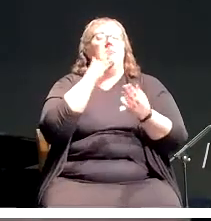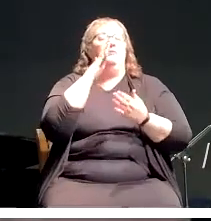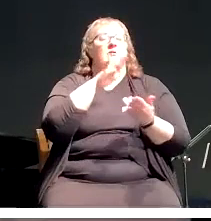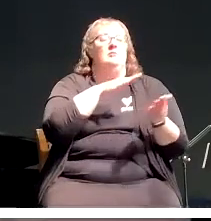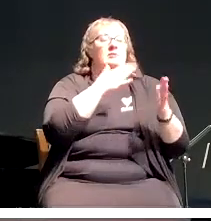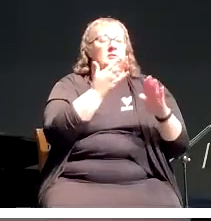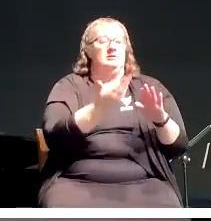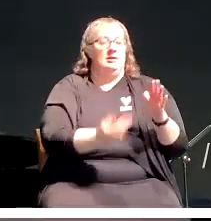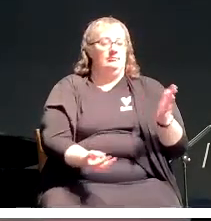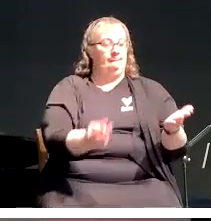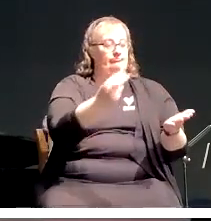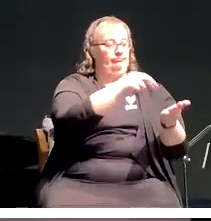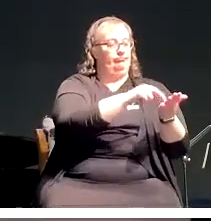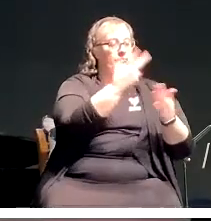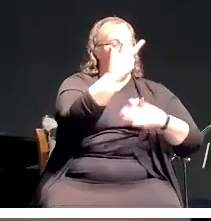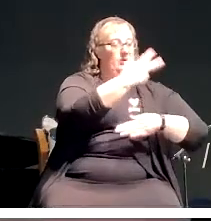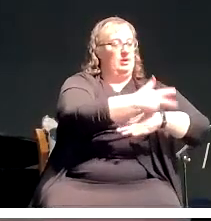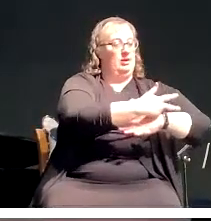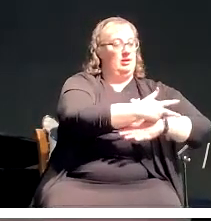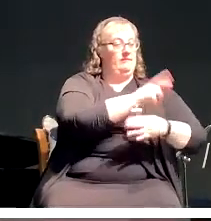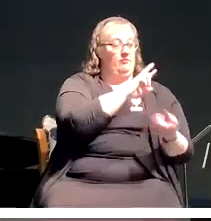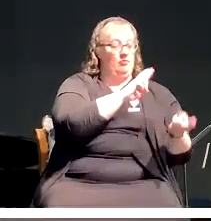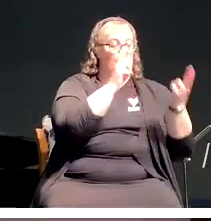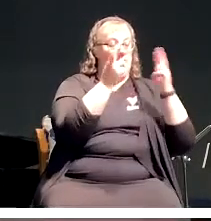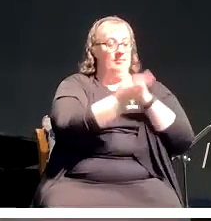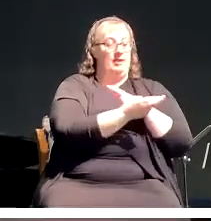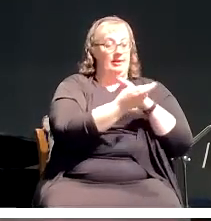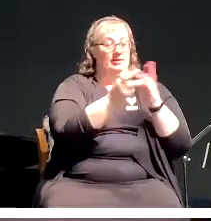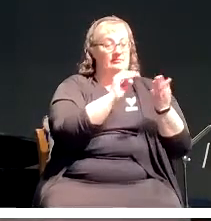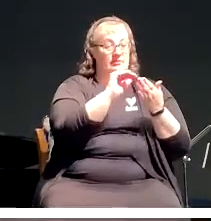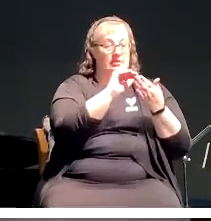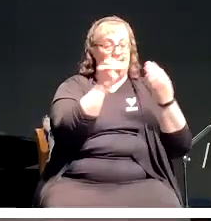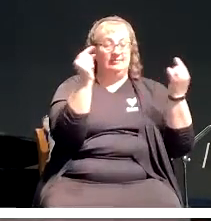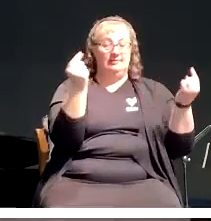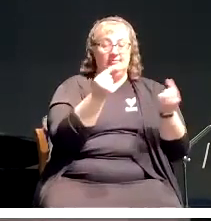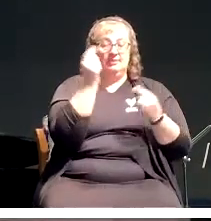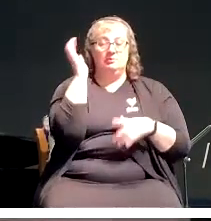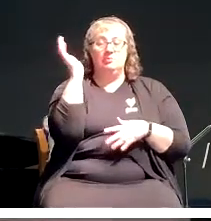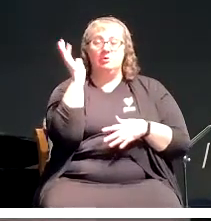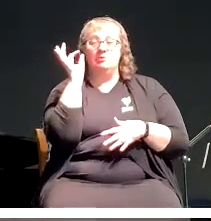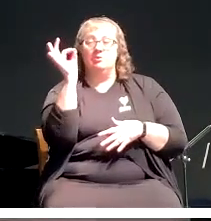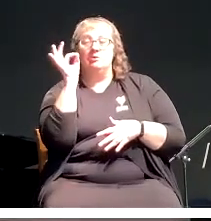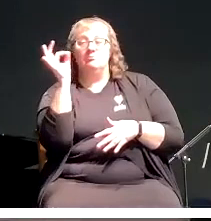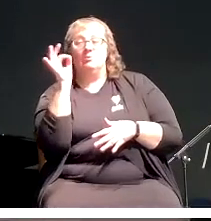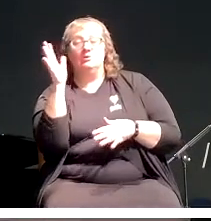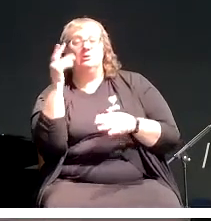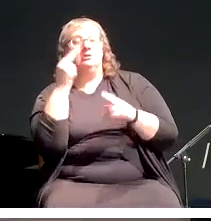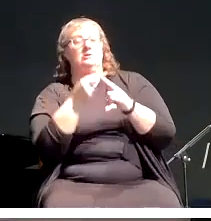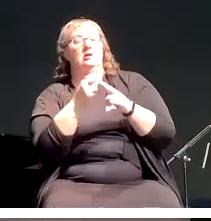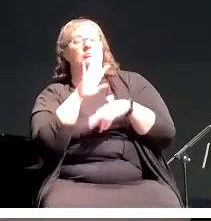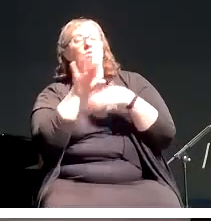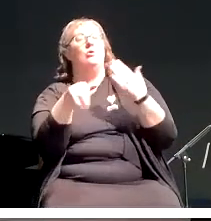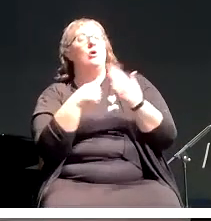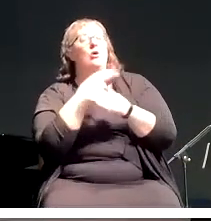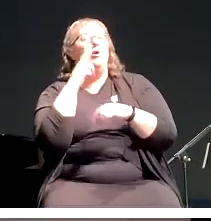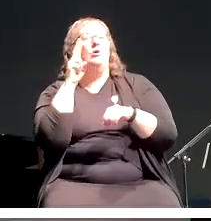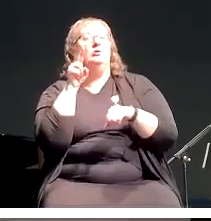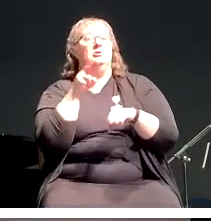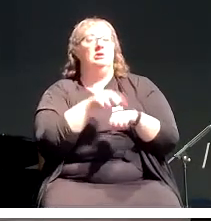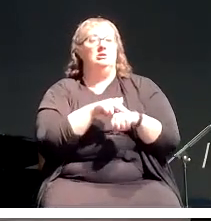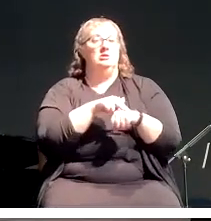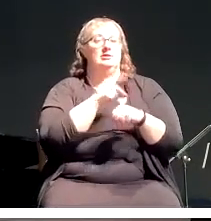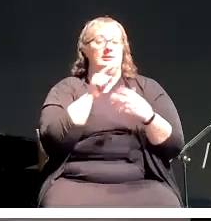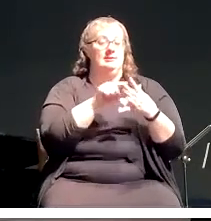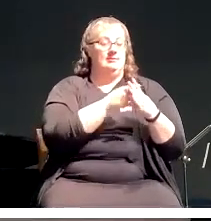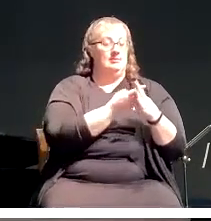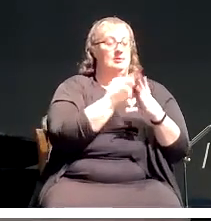day. And repentance for the forgiveness of sins will be preached in his name to all nations, beginning at